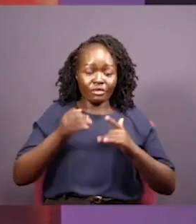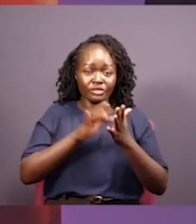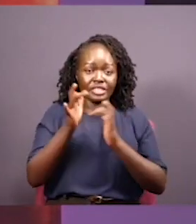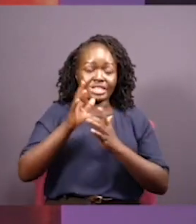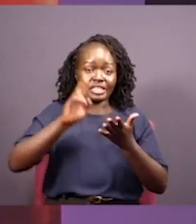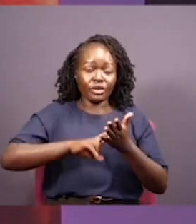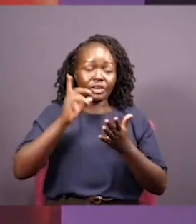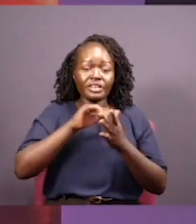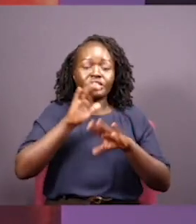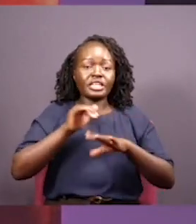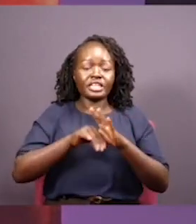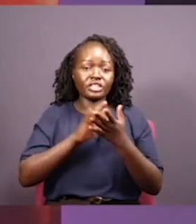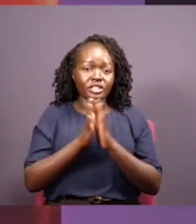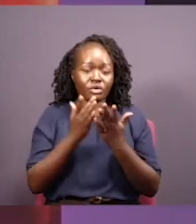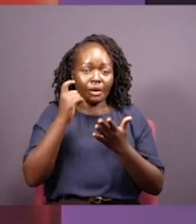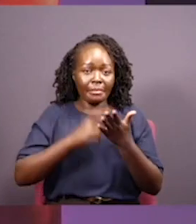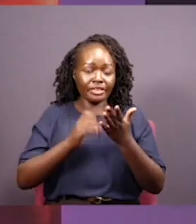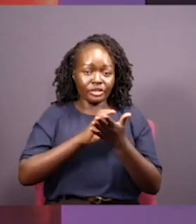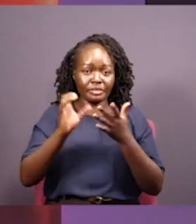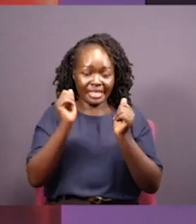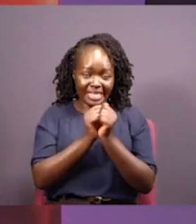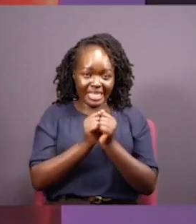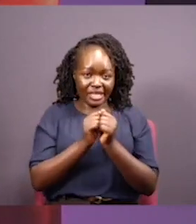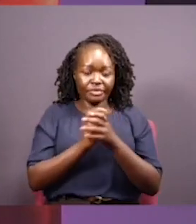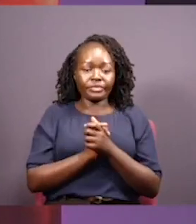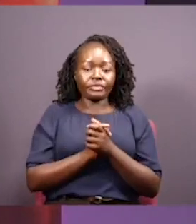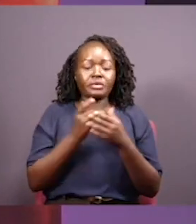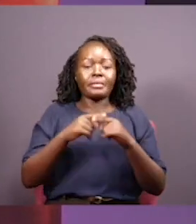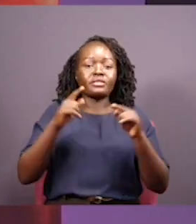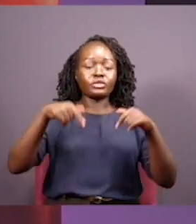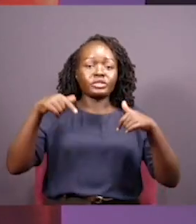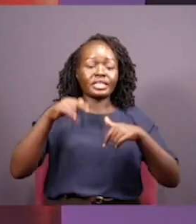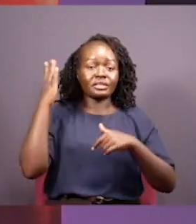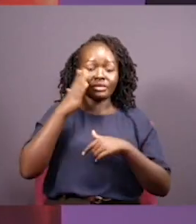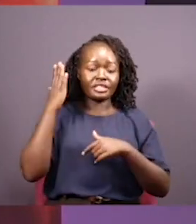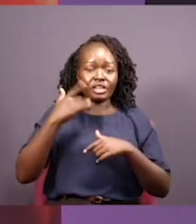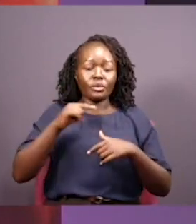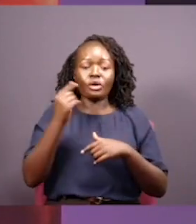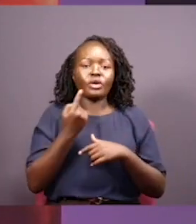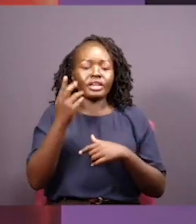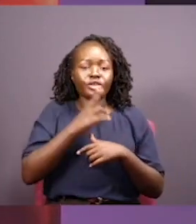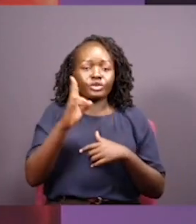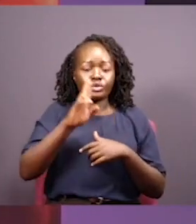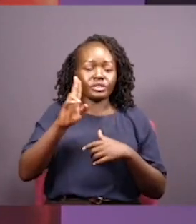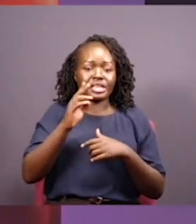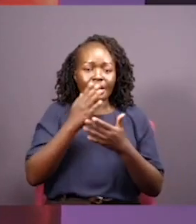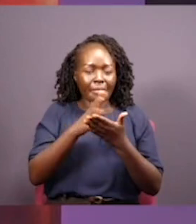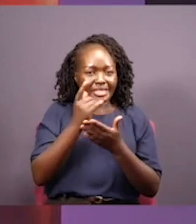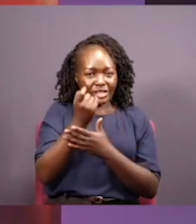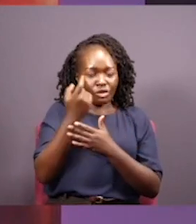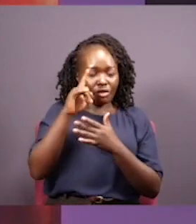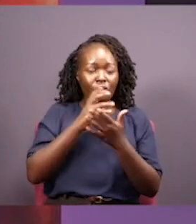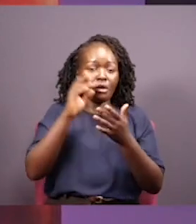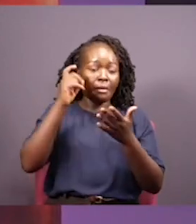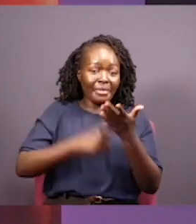of Matthew chapter 10. But for today's sermon, we'll only read a section of Matthew chapter 10. We want to read from